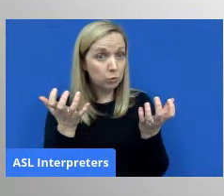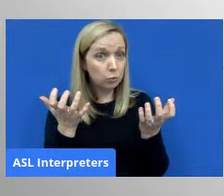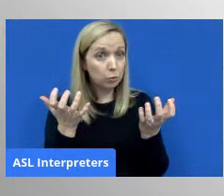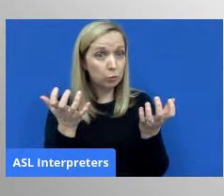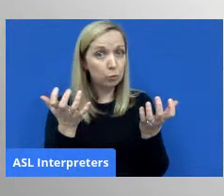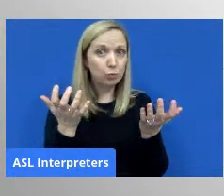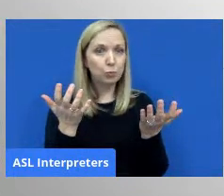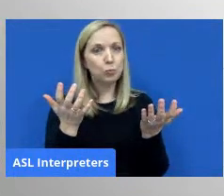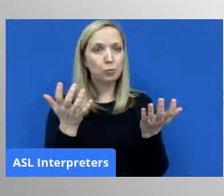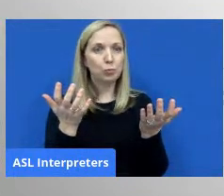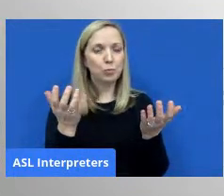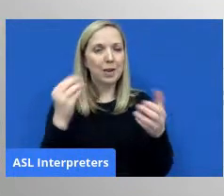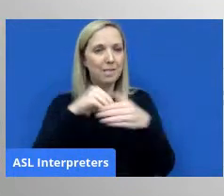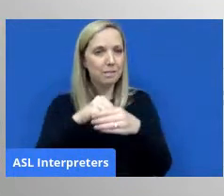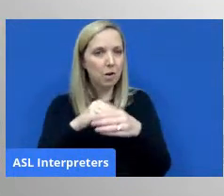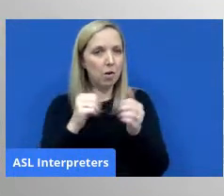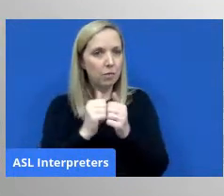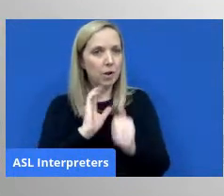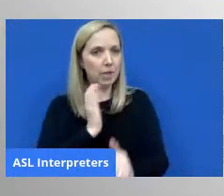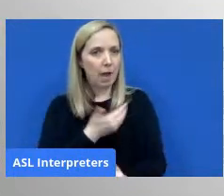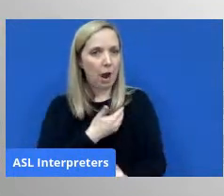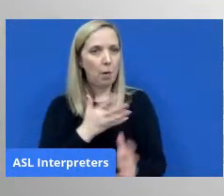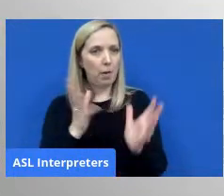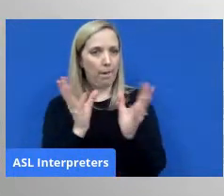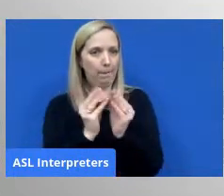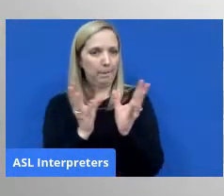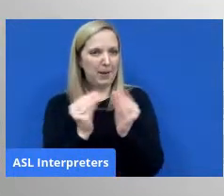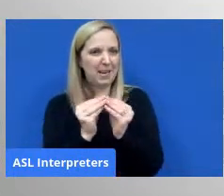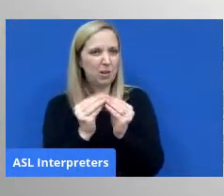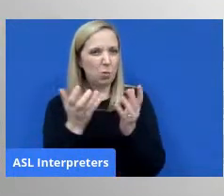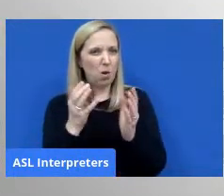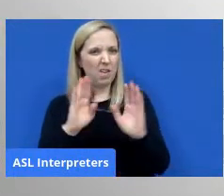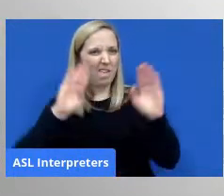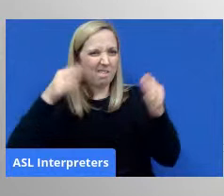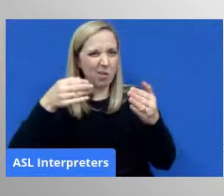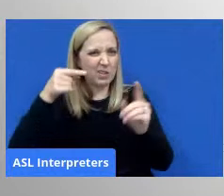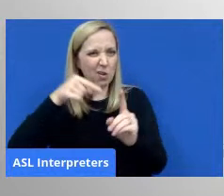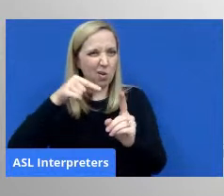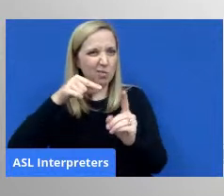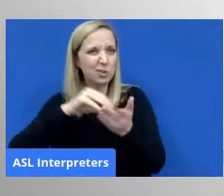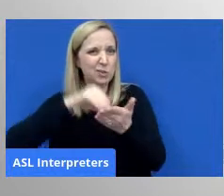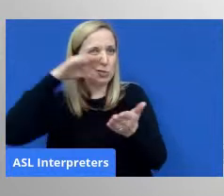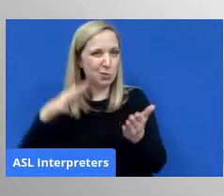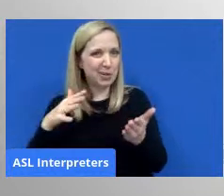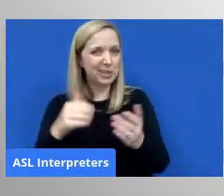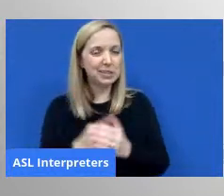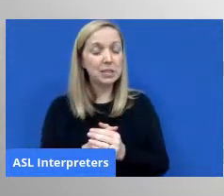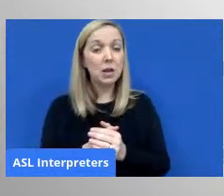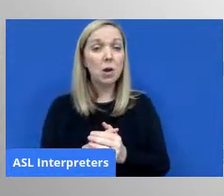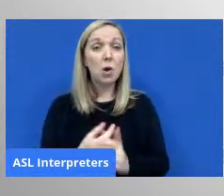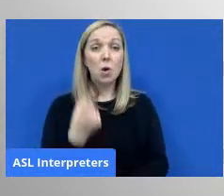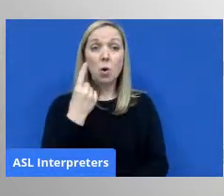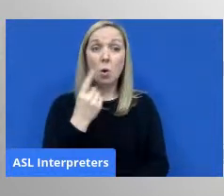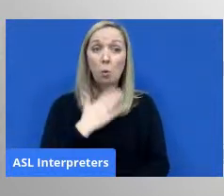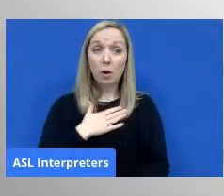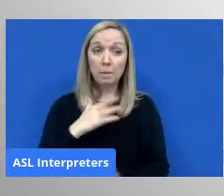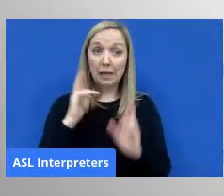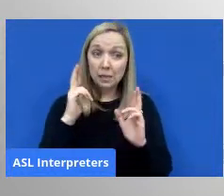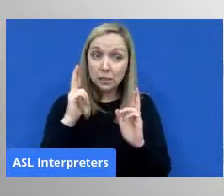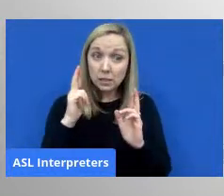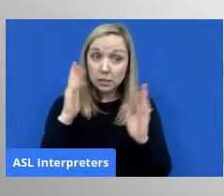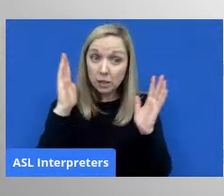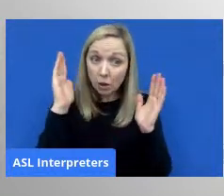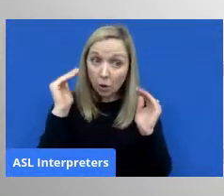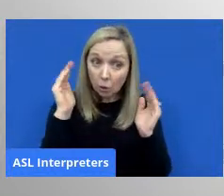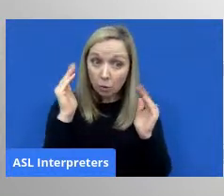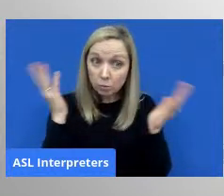this meeting is attempting to, or this retreat is attempting to focus on. One of my hopes is that we can establish some